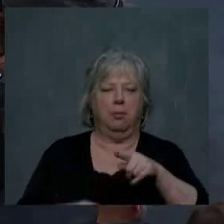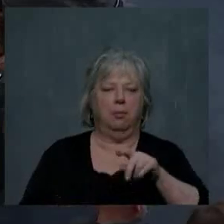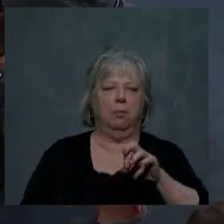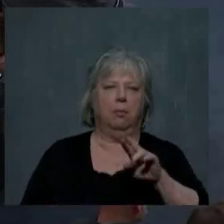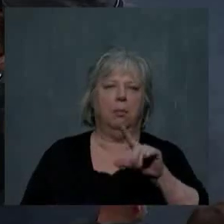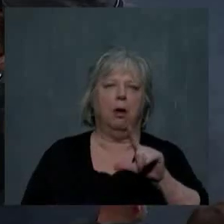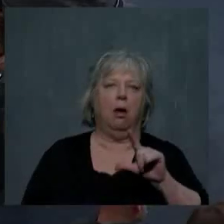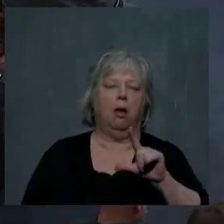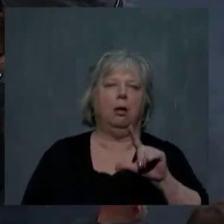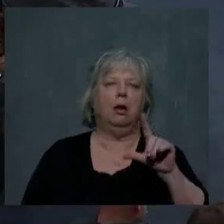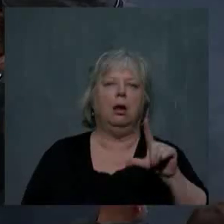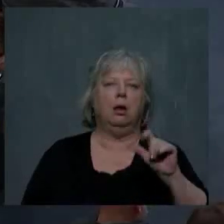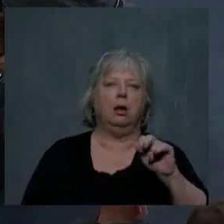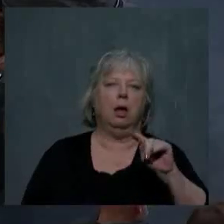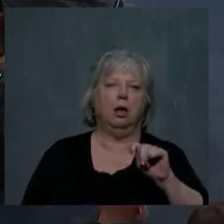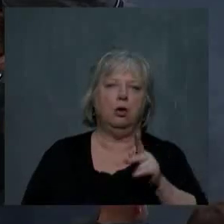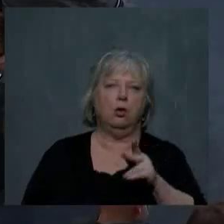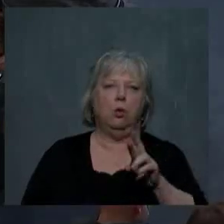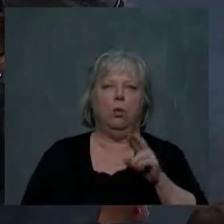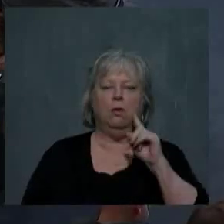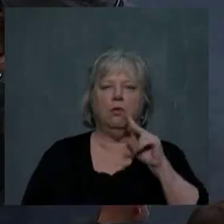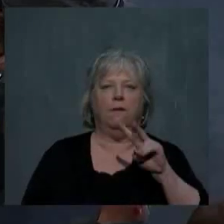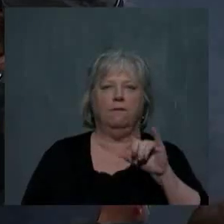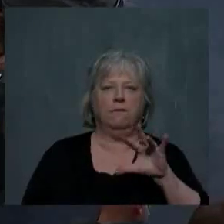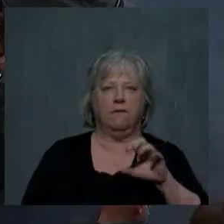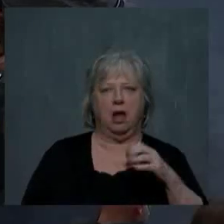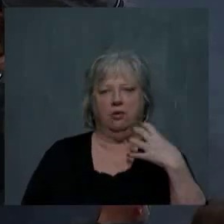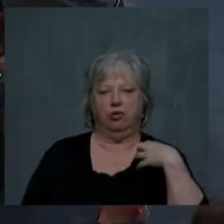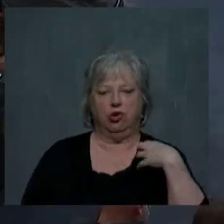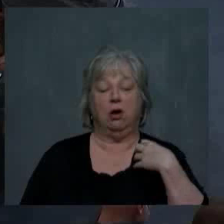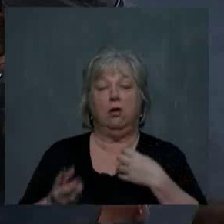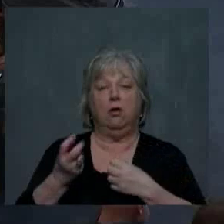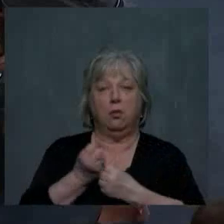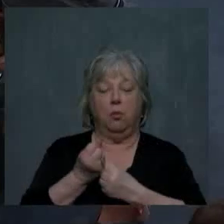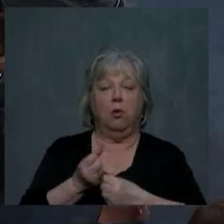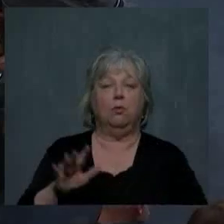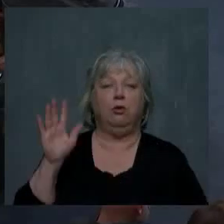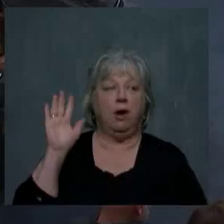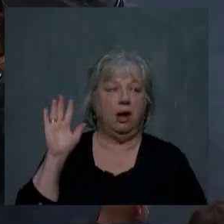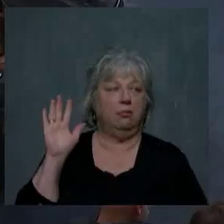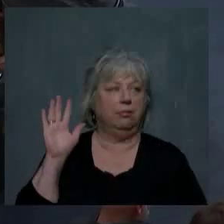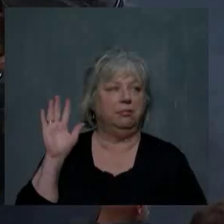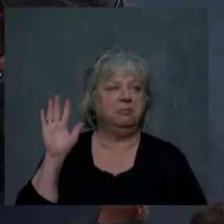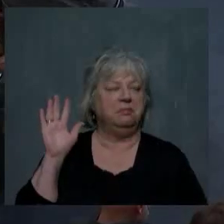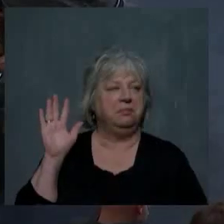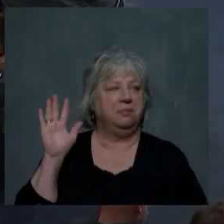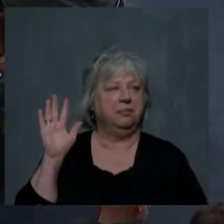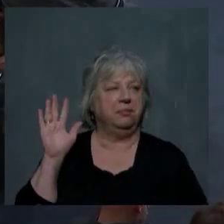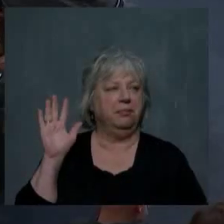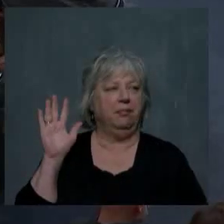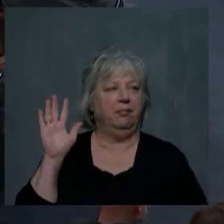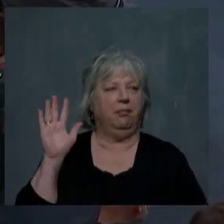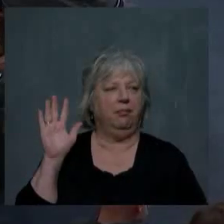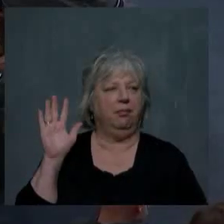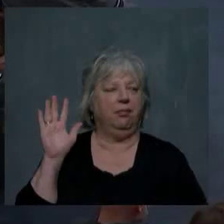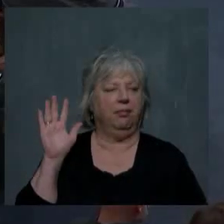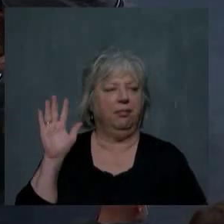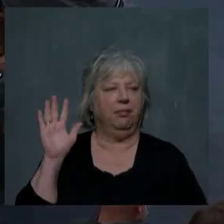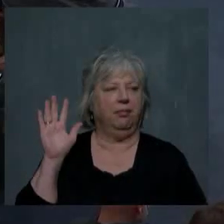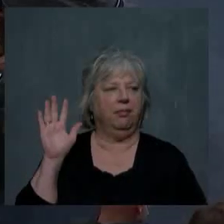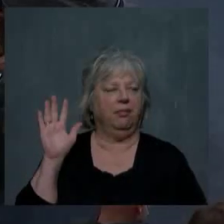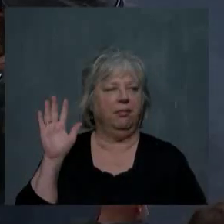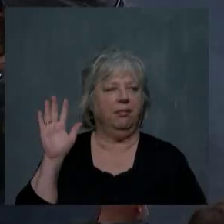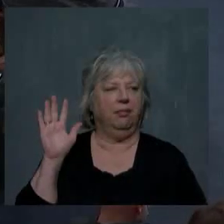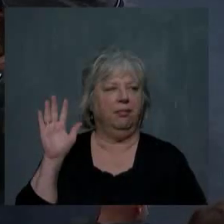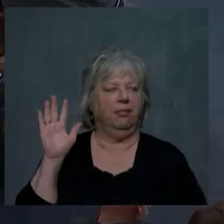Latour, for vice chair. Those vote in favor of Paul, raise your right hand or your hand. You can,